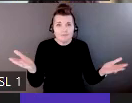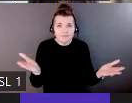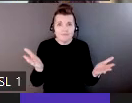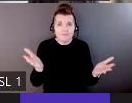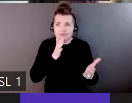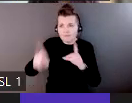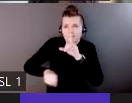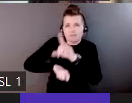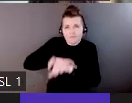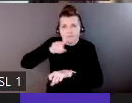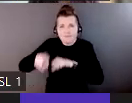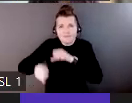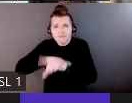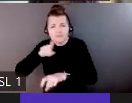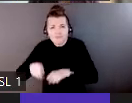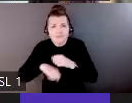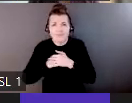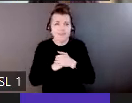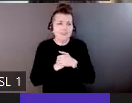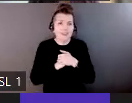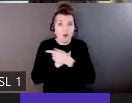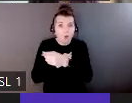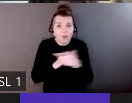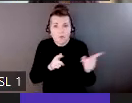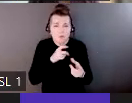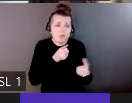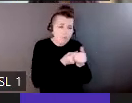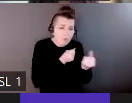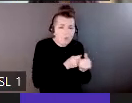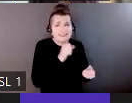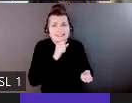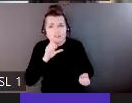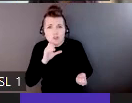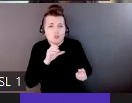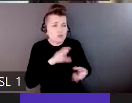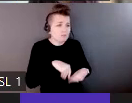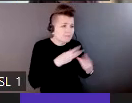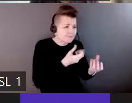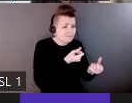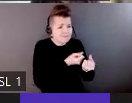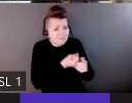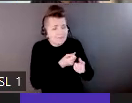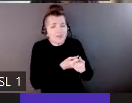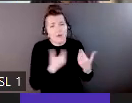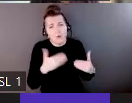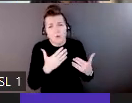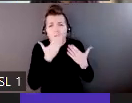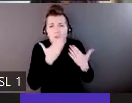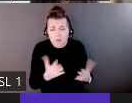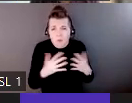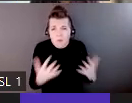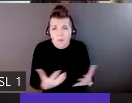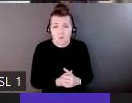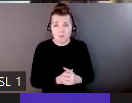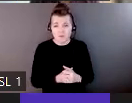you've been able to help and reach out to and be that change in their life. We want to say a huge thank you to you for